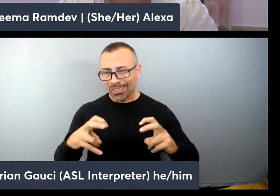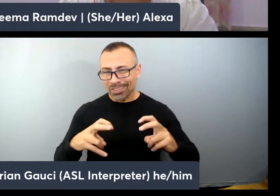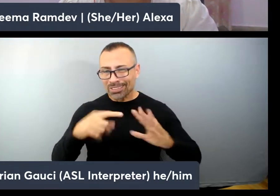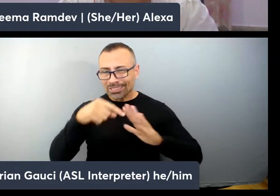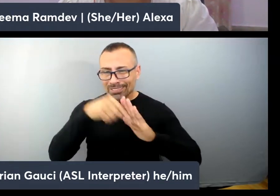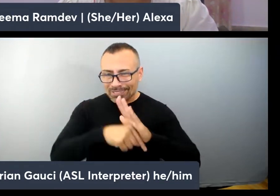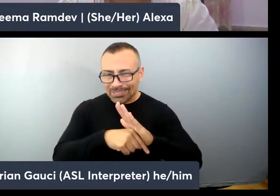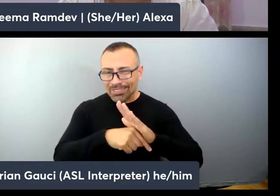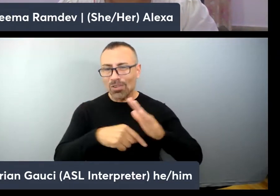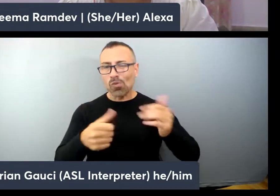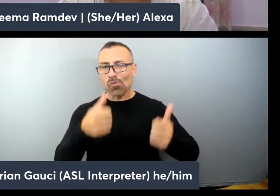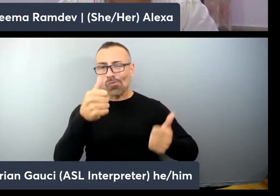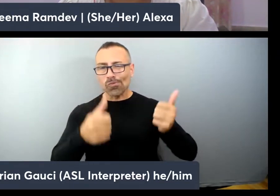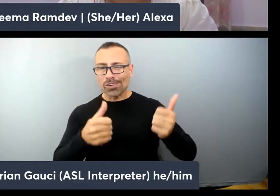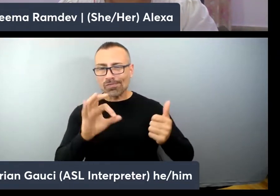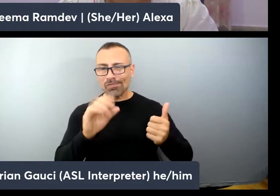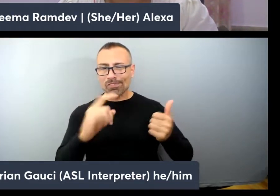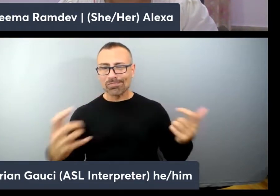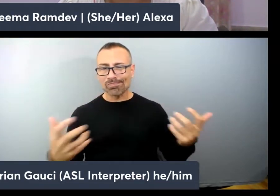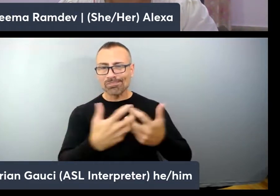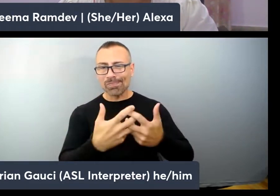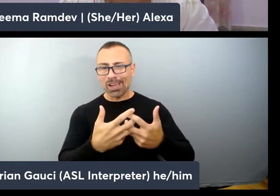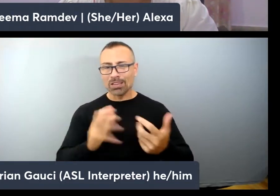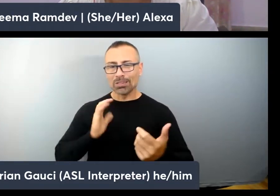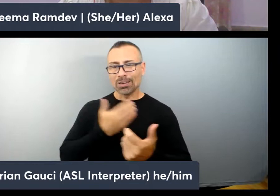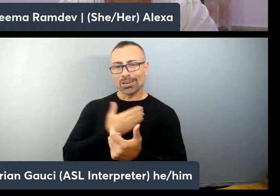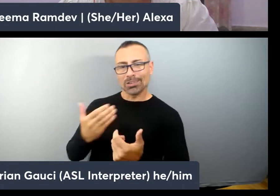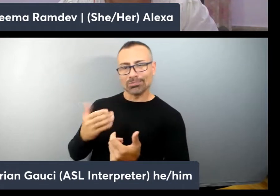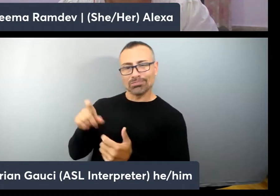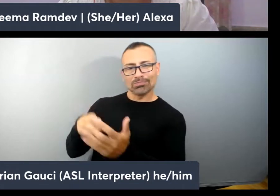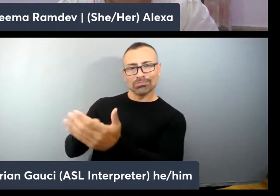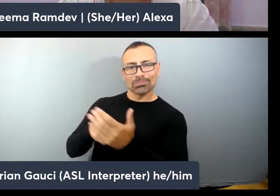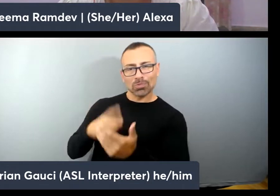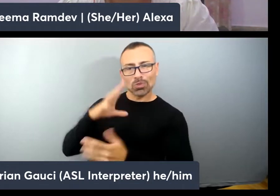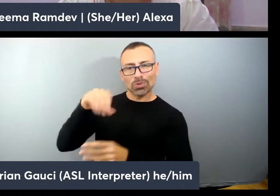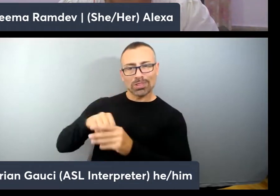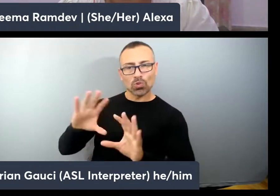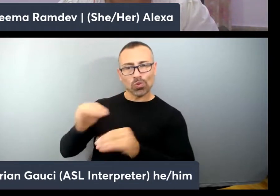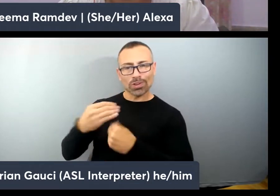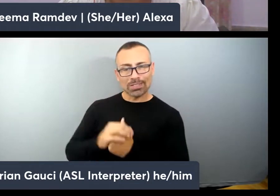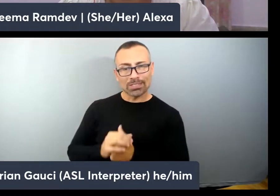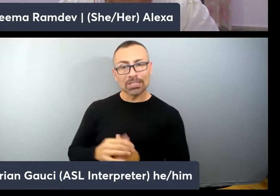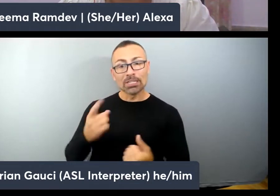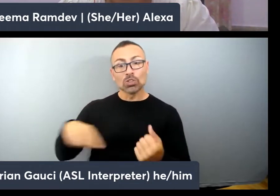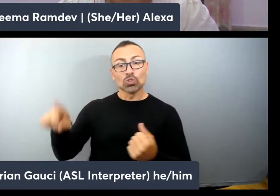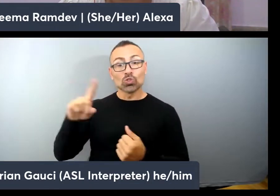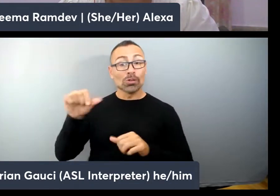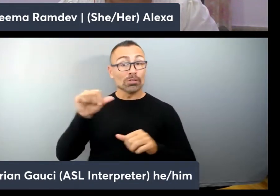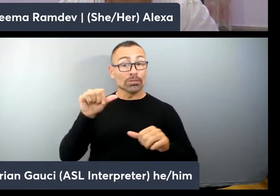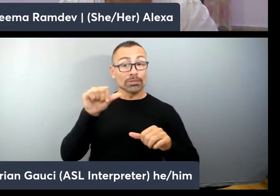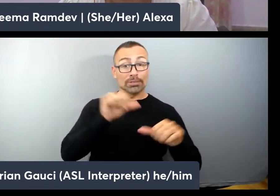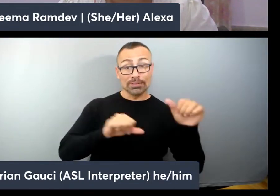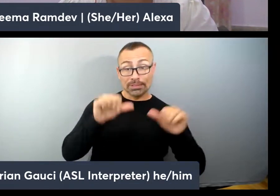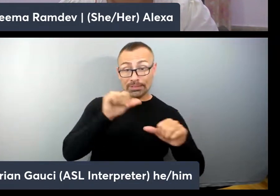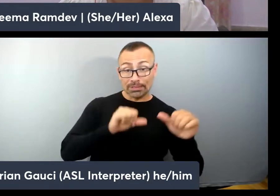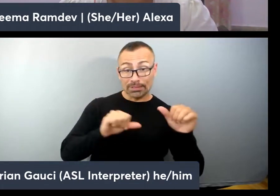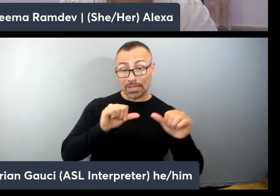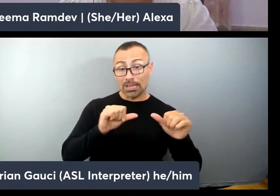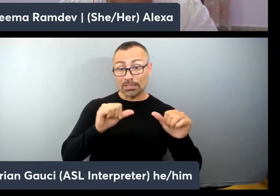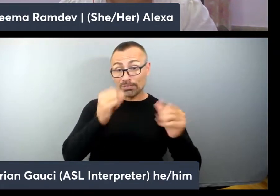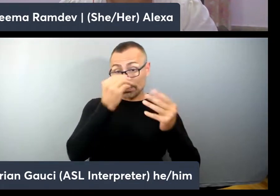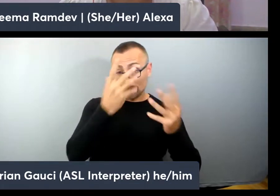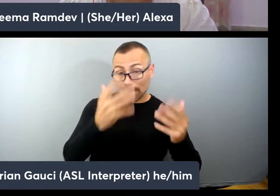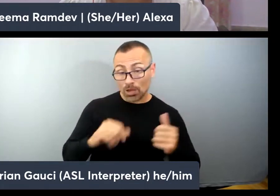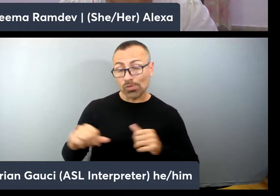are available in their organization and to get access to them directly, right? So they don't need to like go to the water cooler